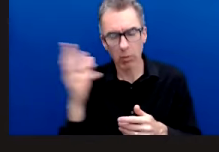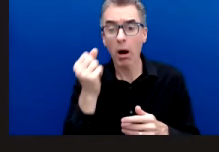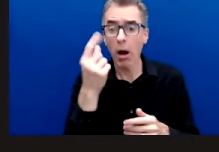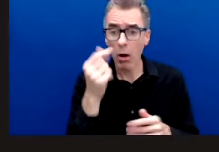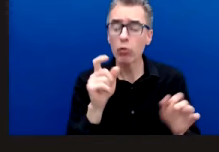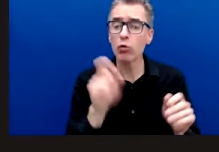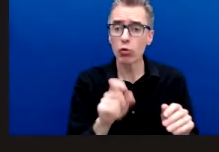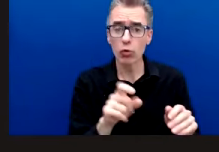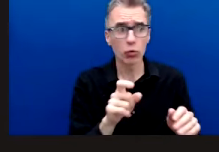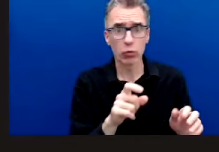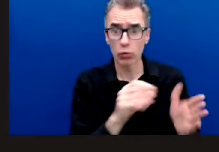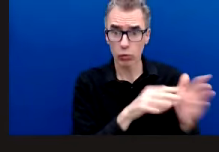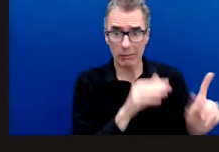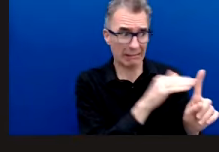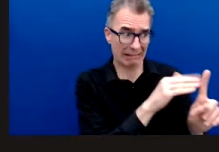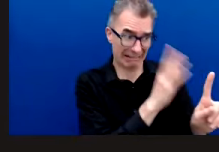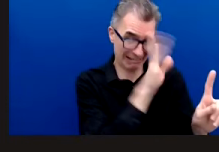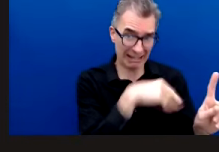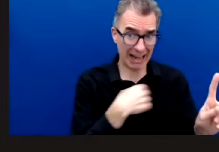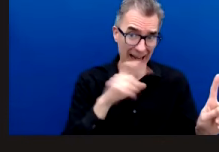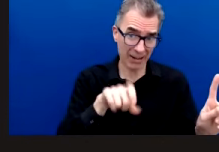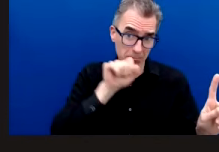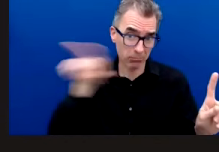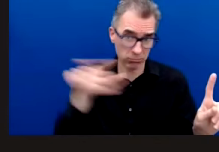know that you will have to report the incident.